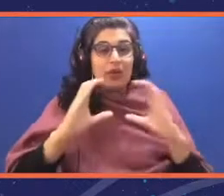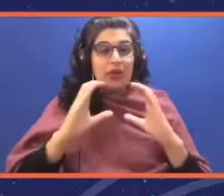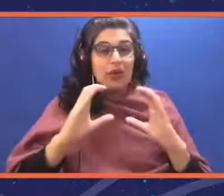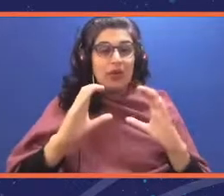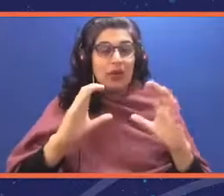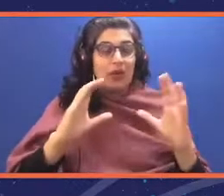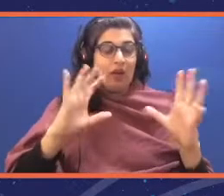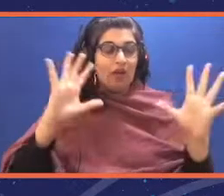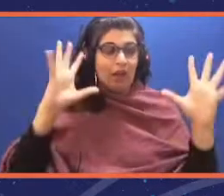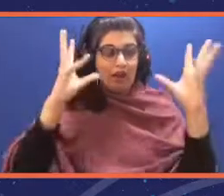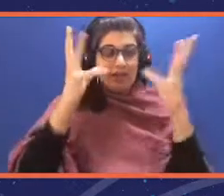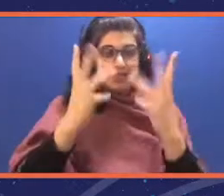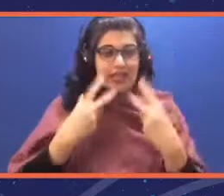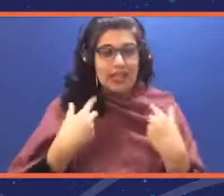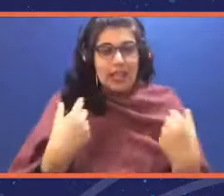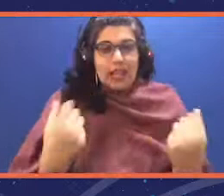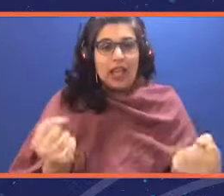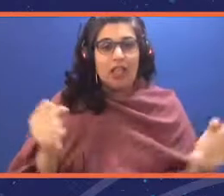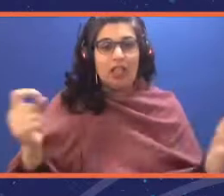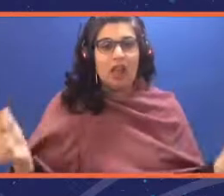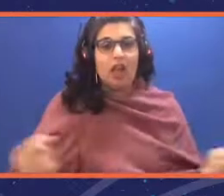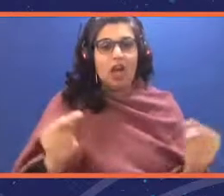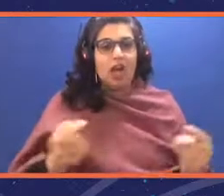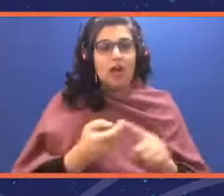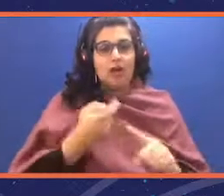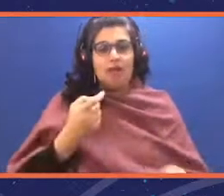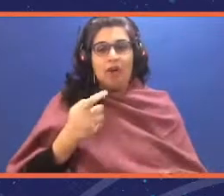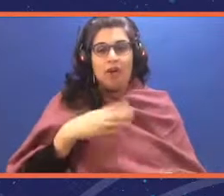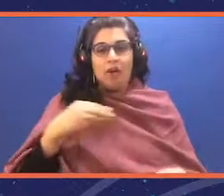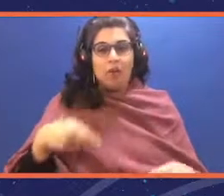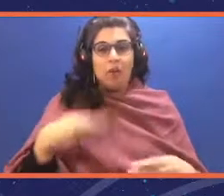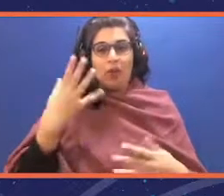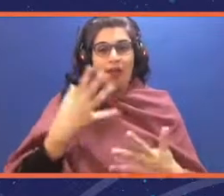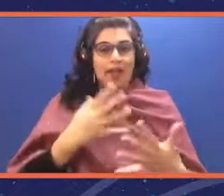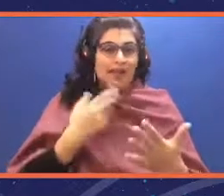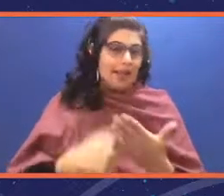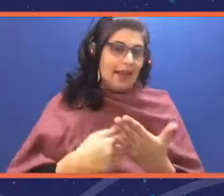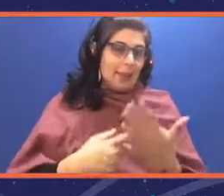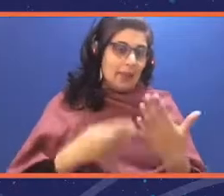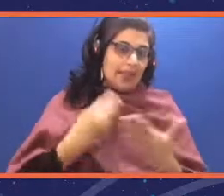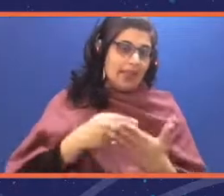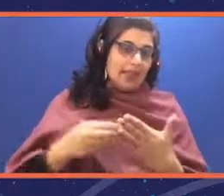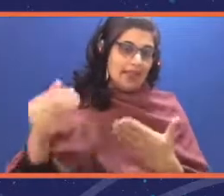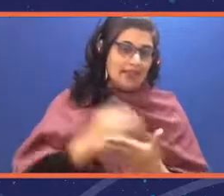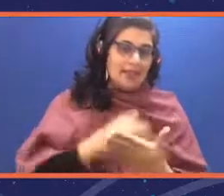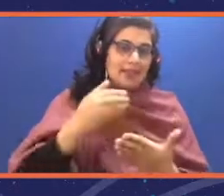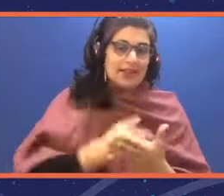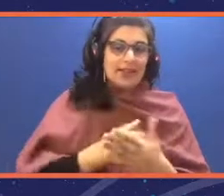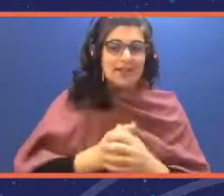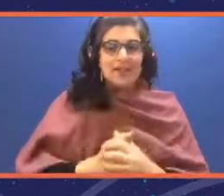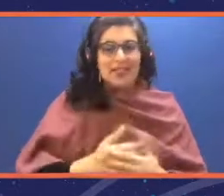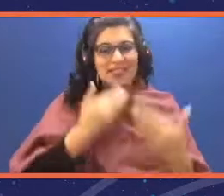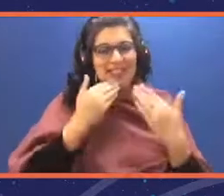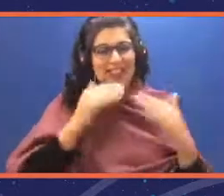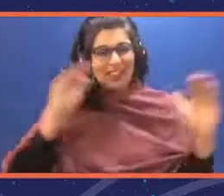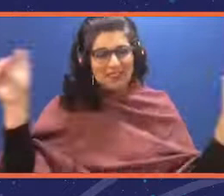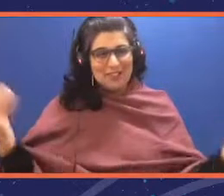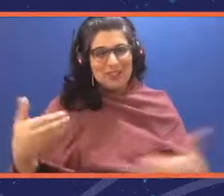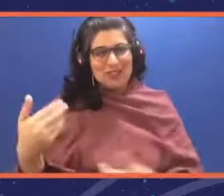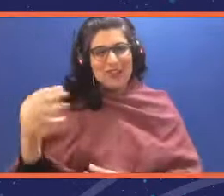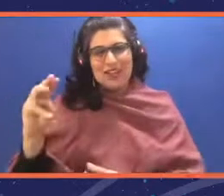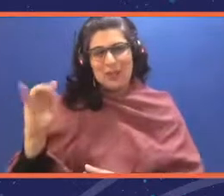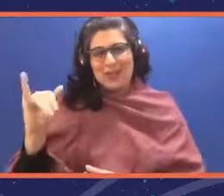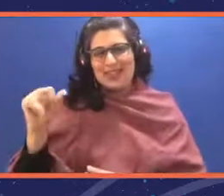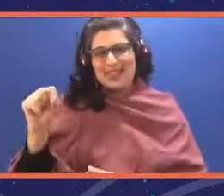supremacy and extractive capitalism, and to help us envision resilient and generative futures for all beings. Thank you for being here, Maisie.